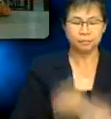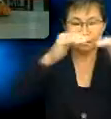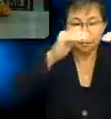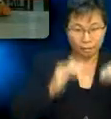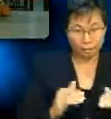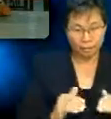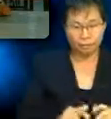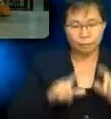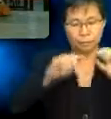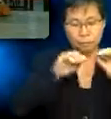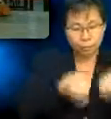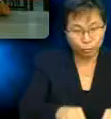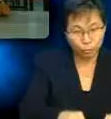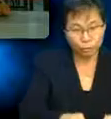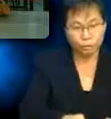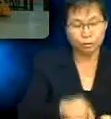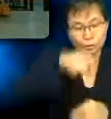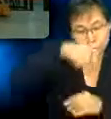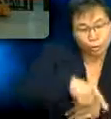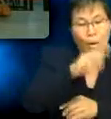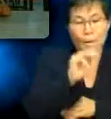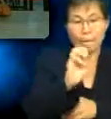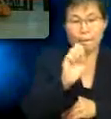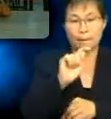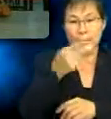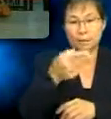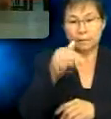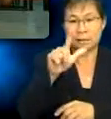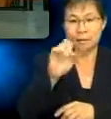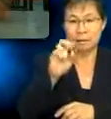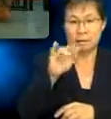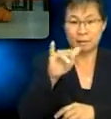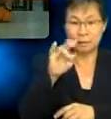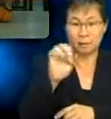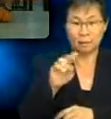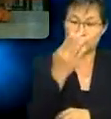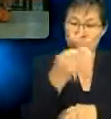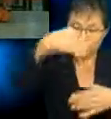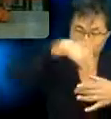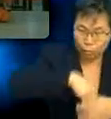Next, put a drop of methylene blue into the mixture.